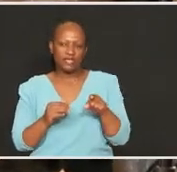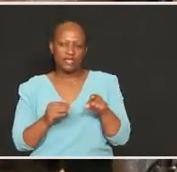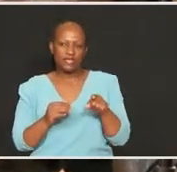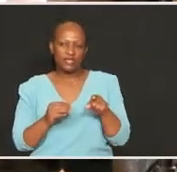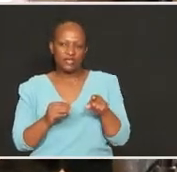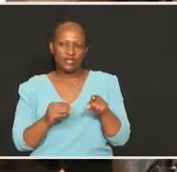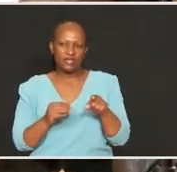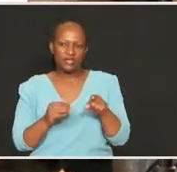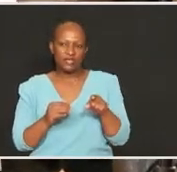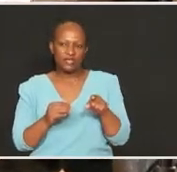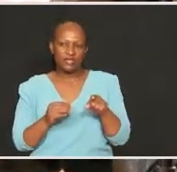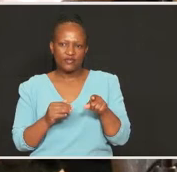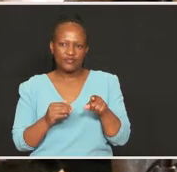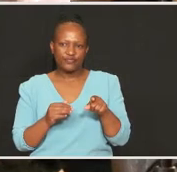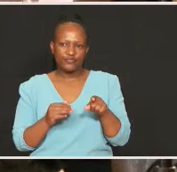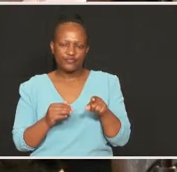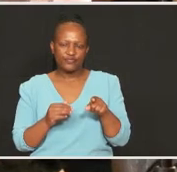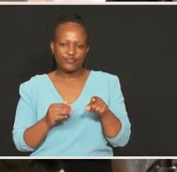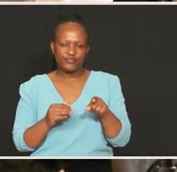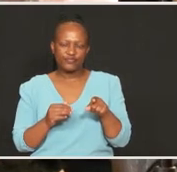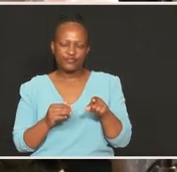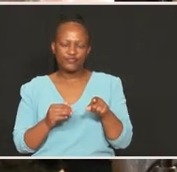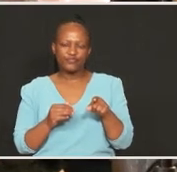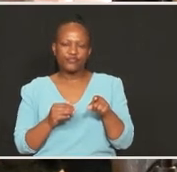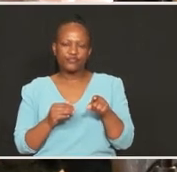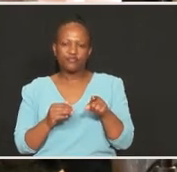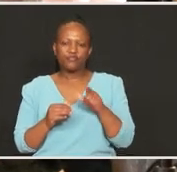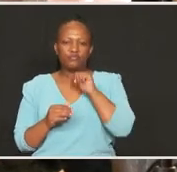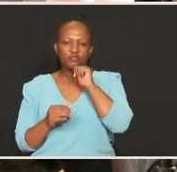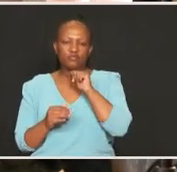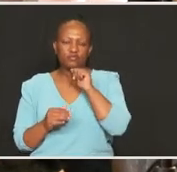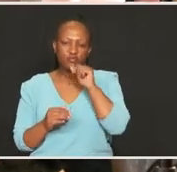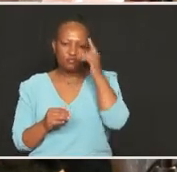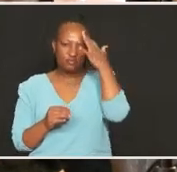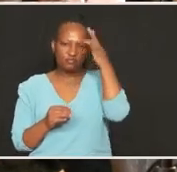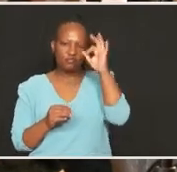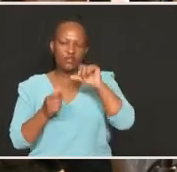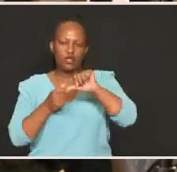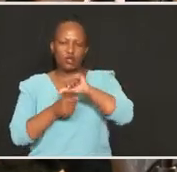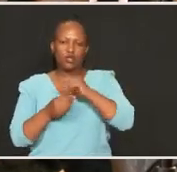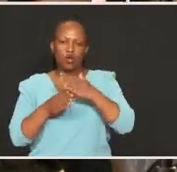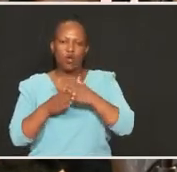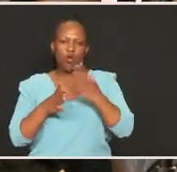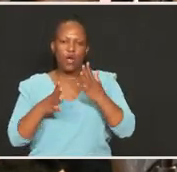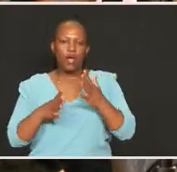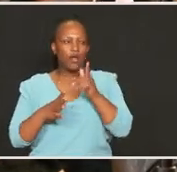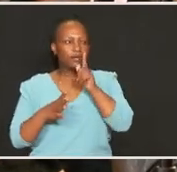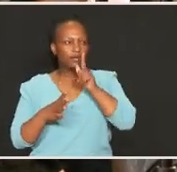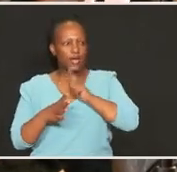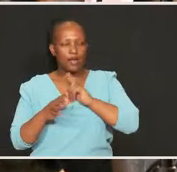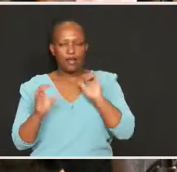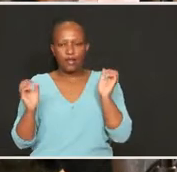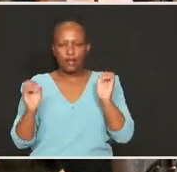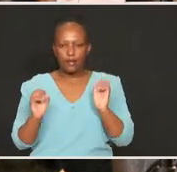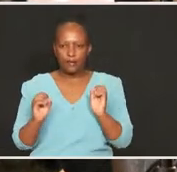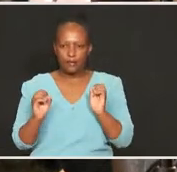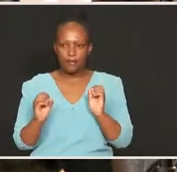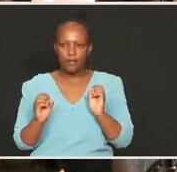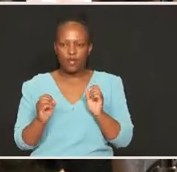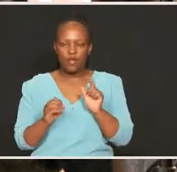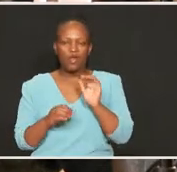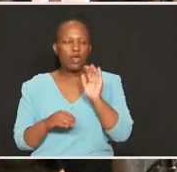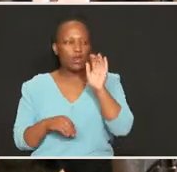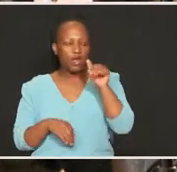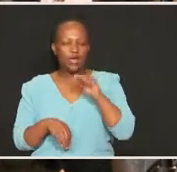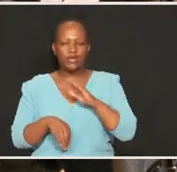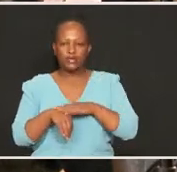in spite of an uninformed government social worker telling me the next